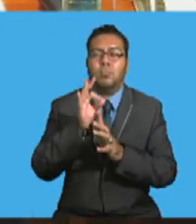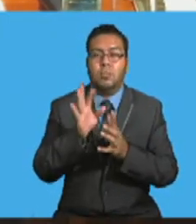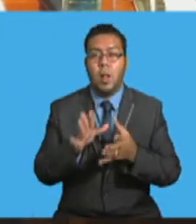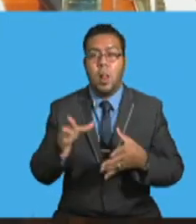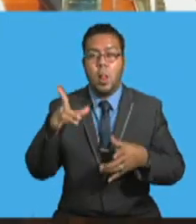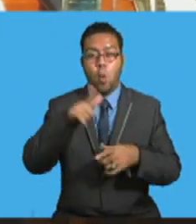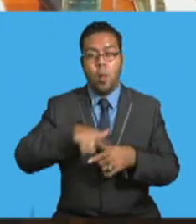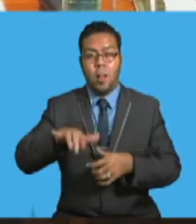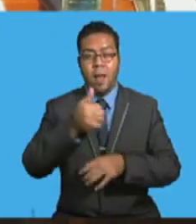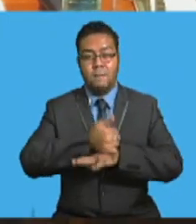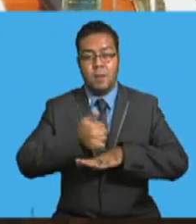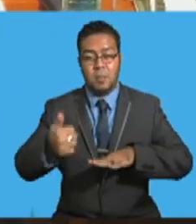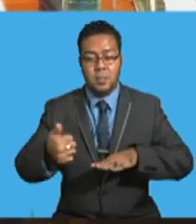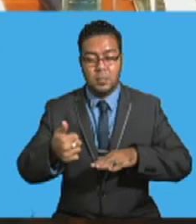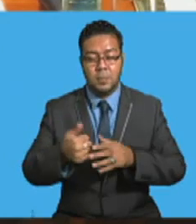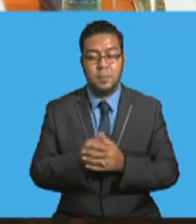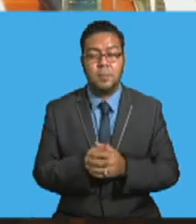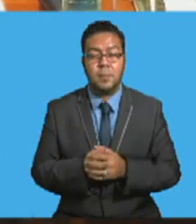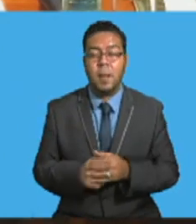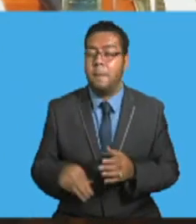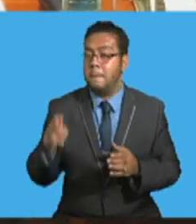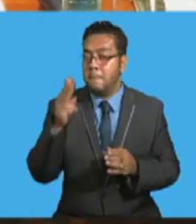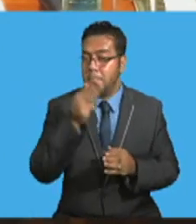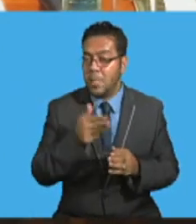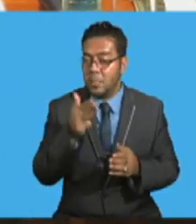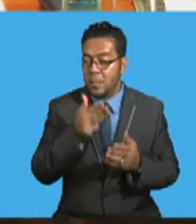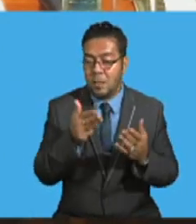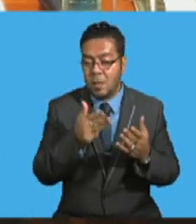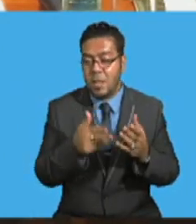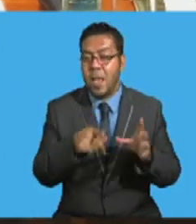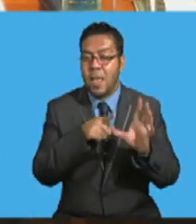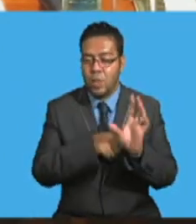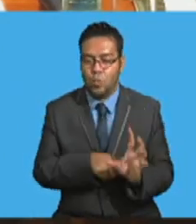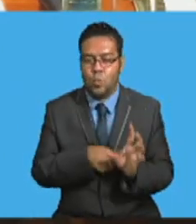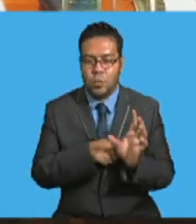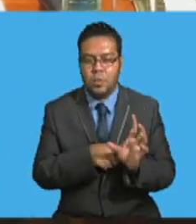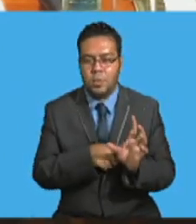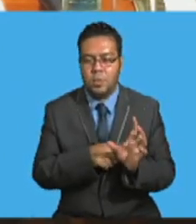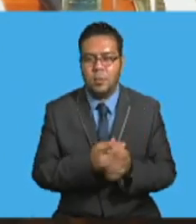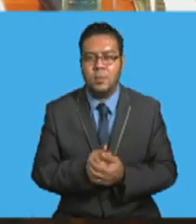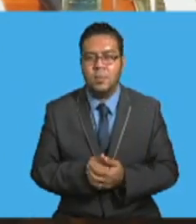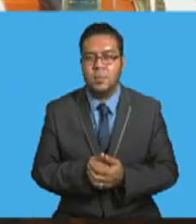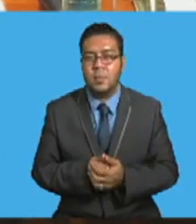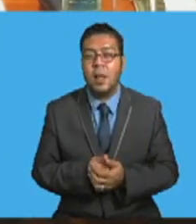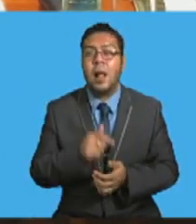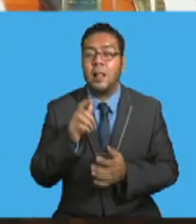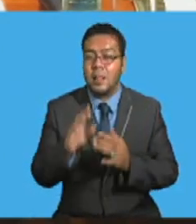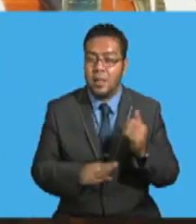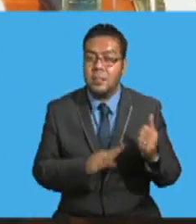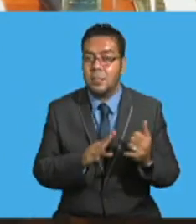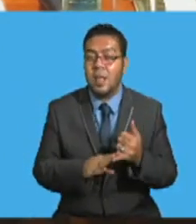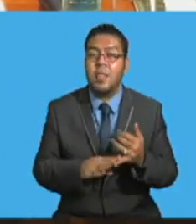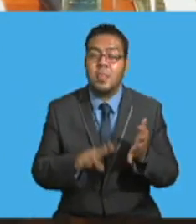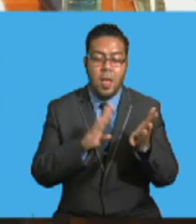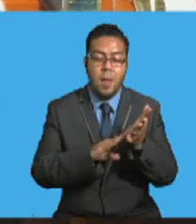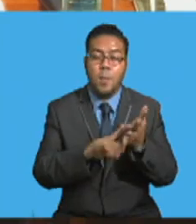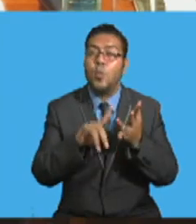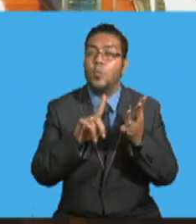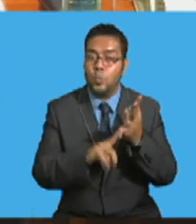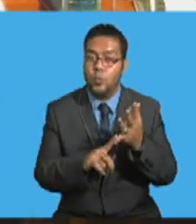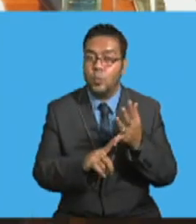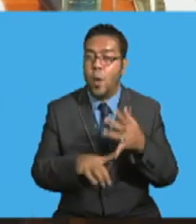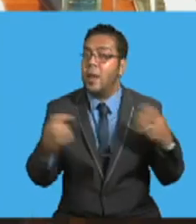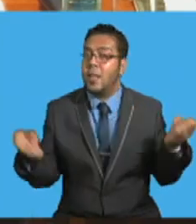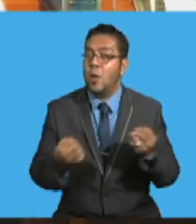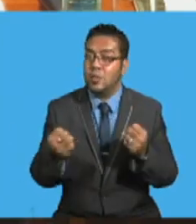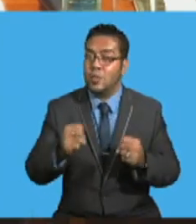local governments, media, think tanks, and youths. Lastly, the MOU encourages the